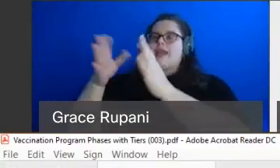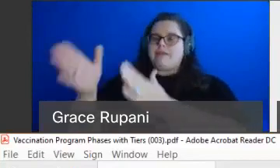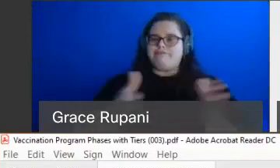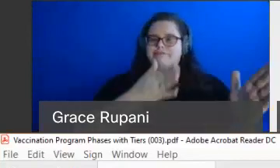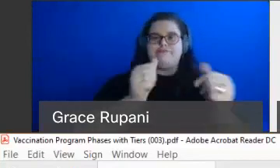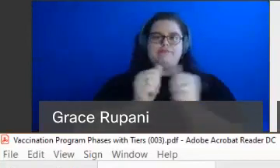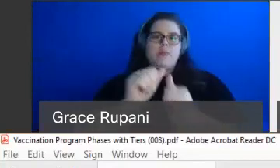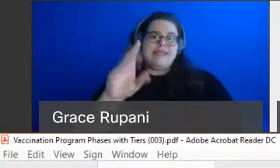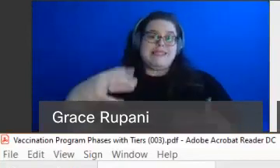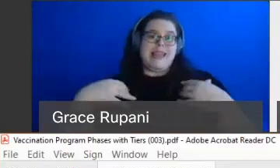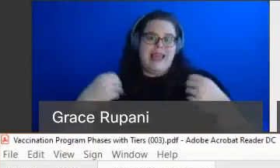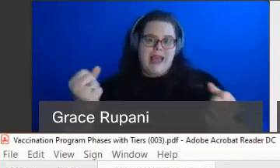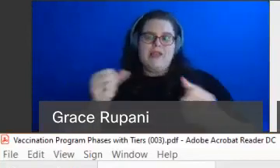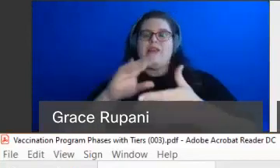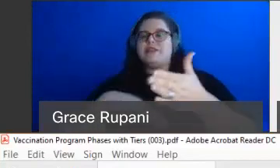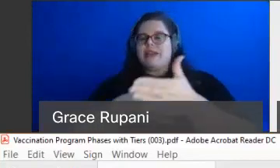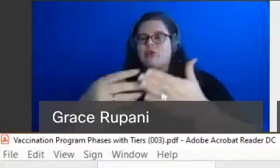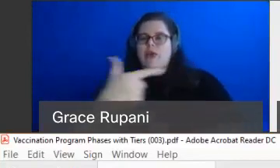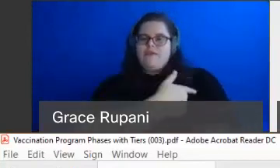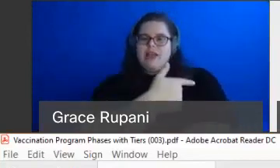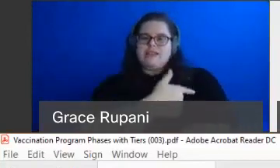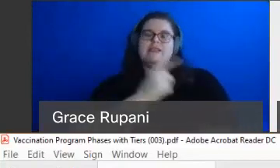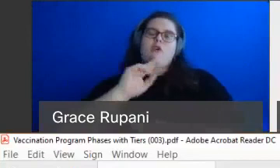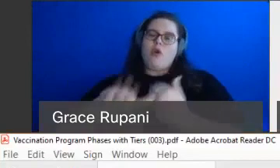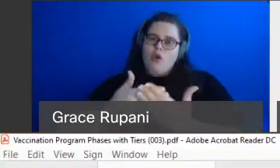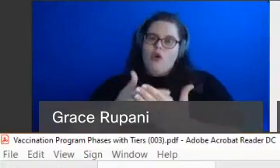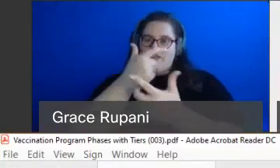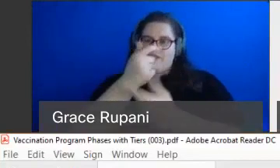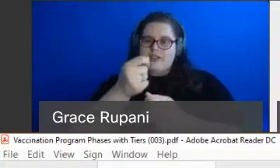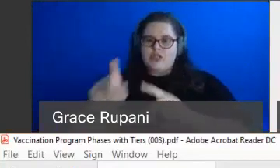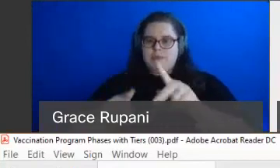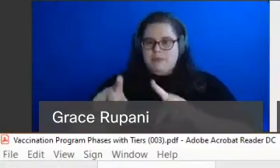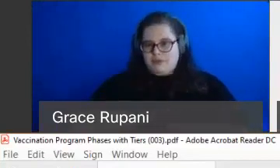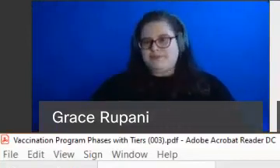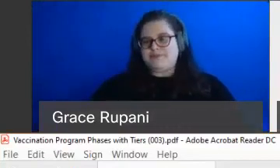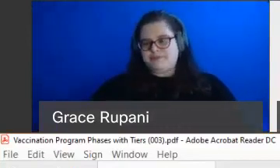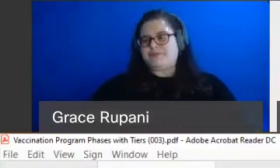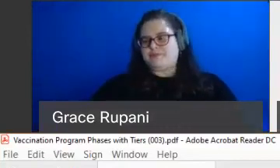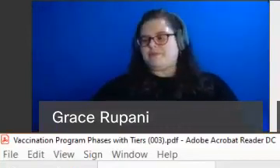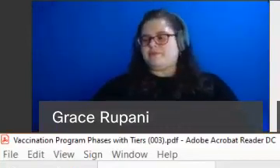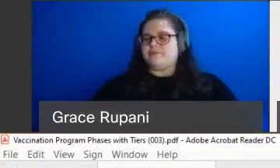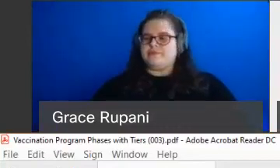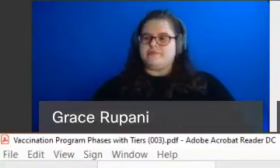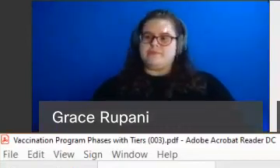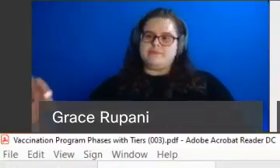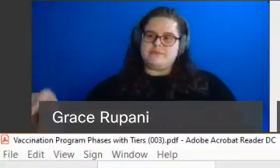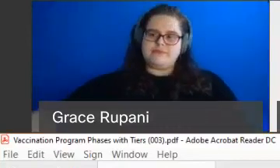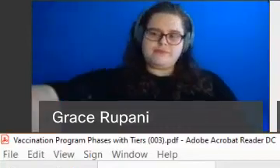vaccinations for next week for all of those people who were interested. In addition, in terms of employment